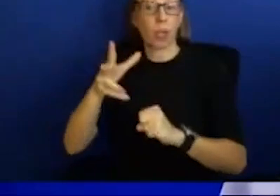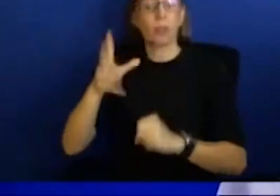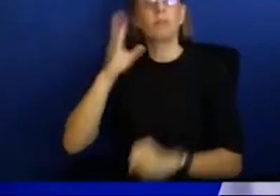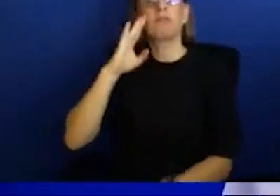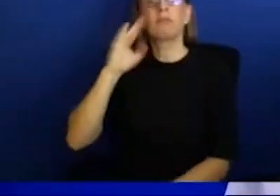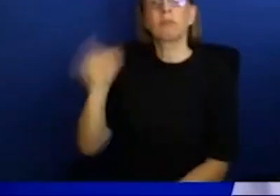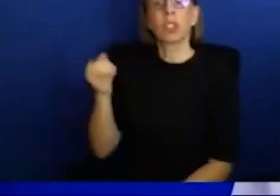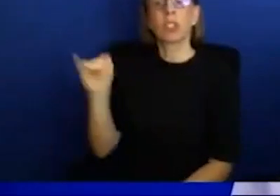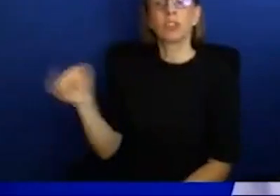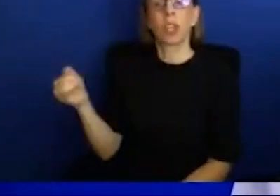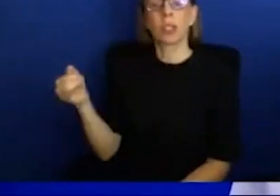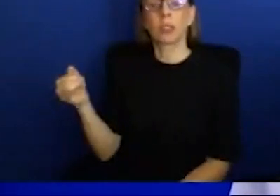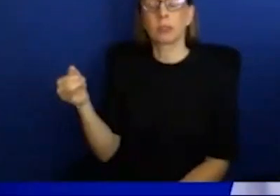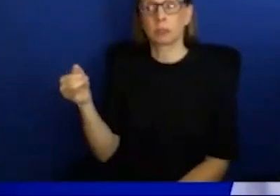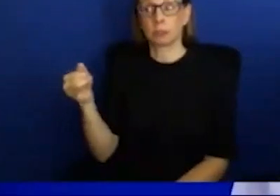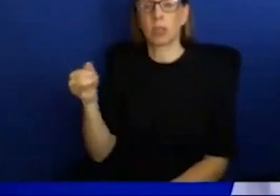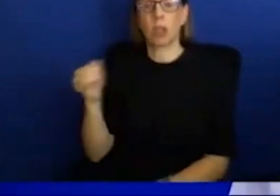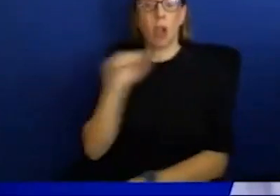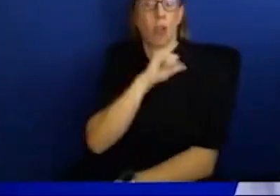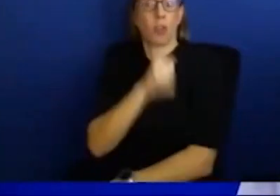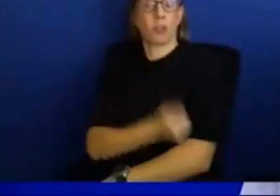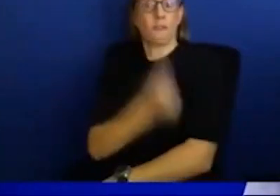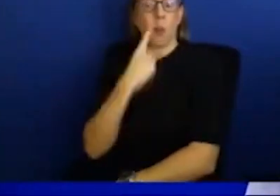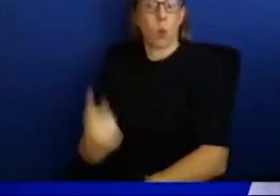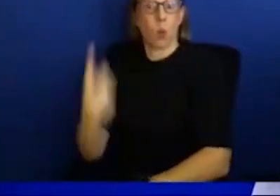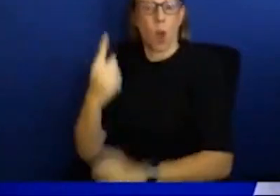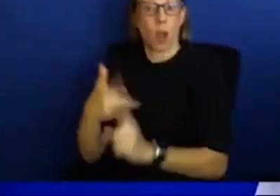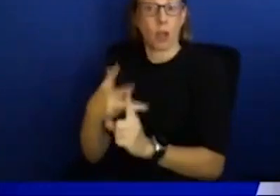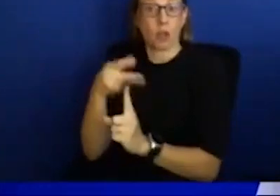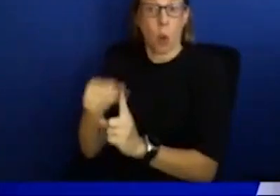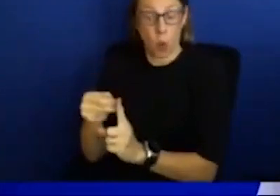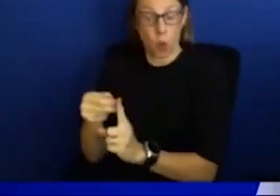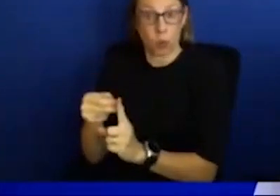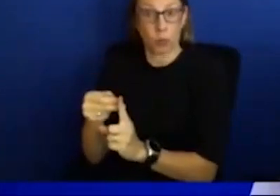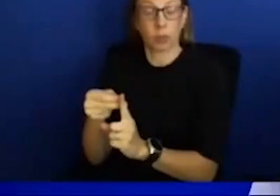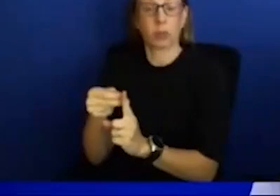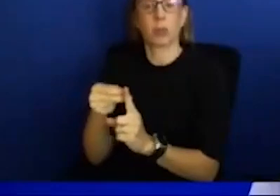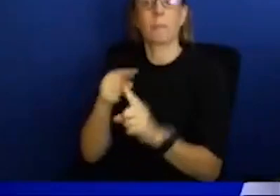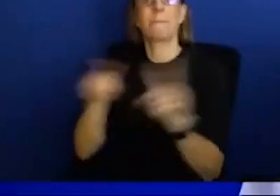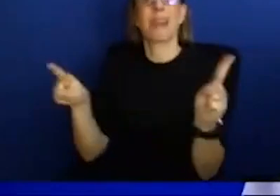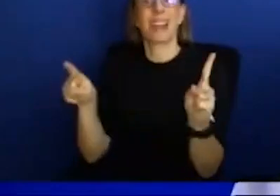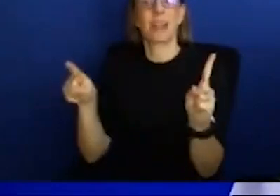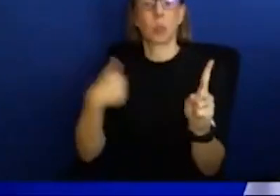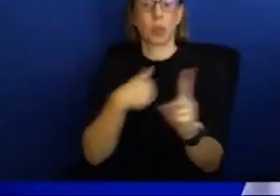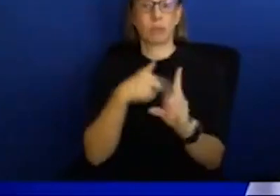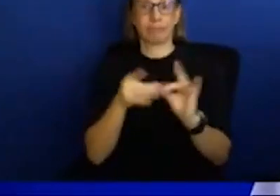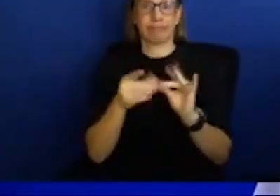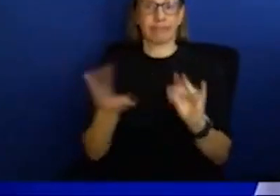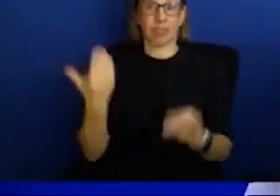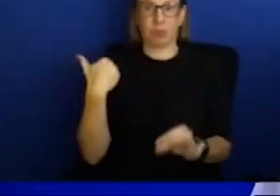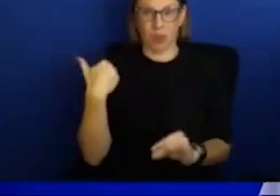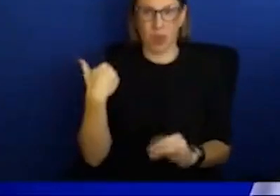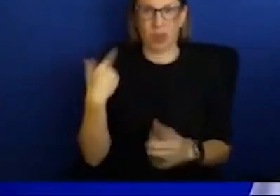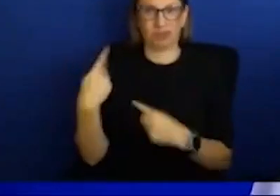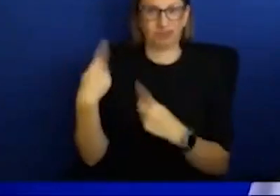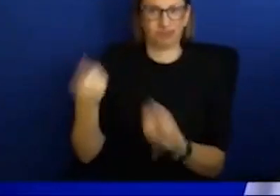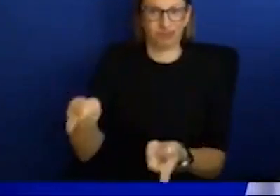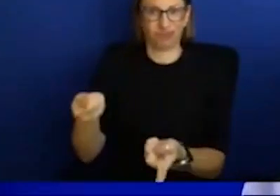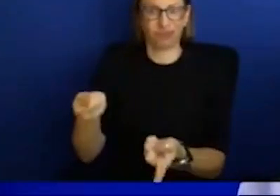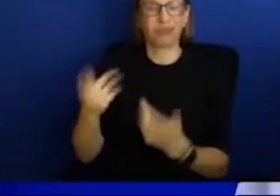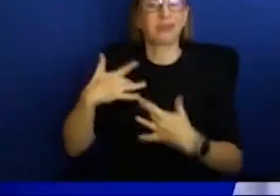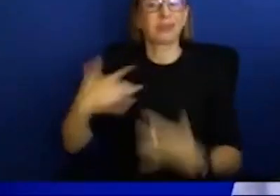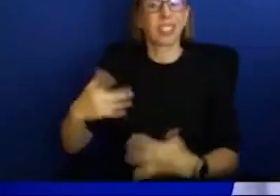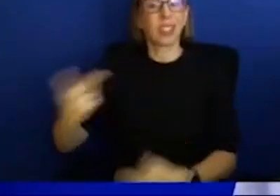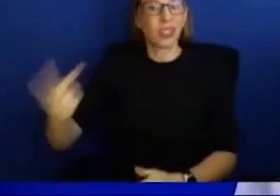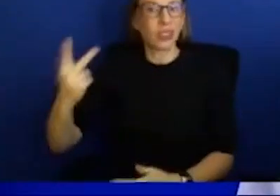get authorization for that one dose, but we have said before on this show that, you know, likely a 2-dose regimen